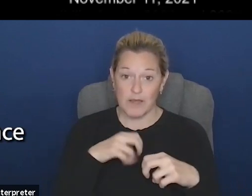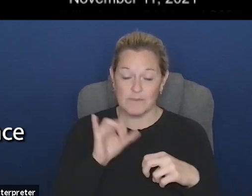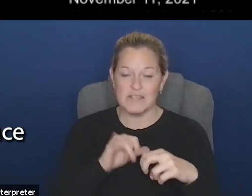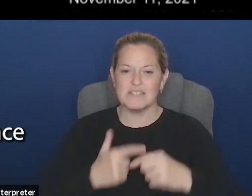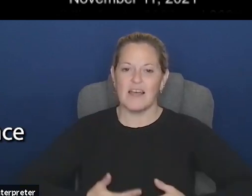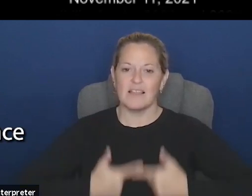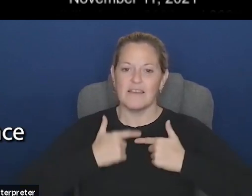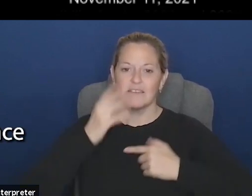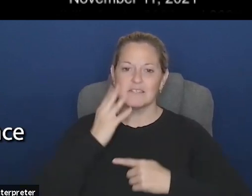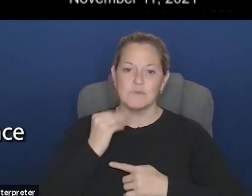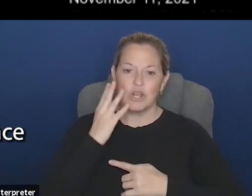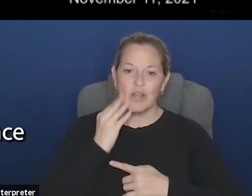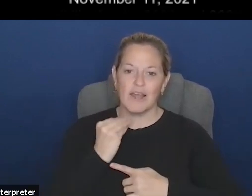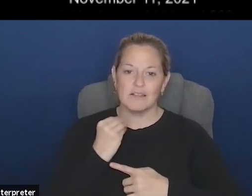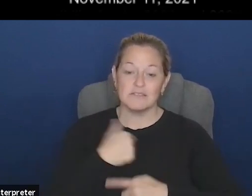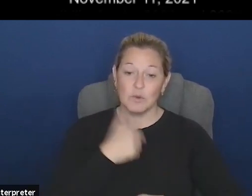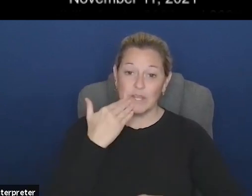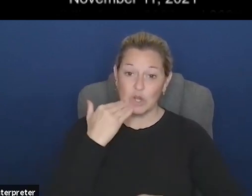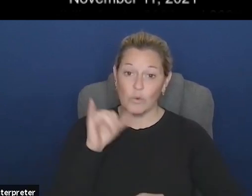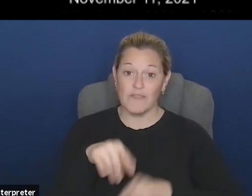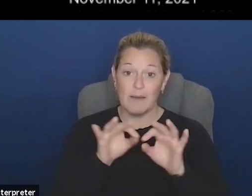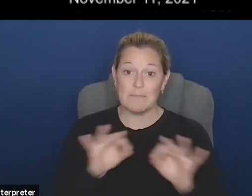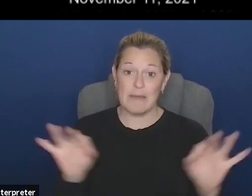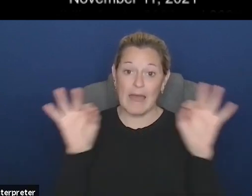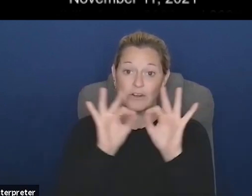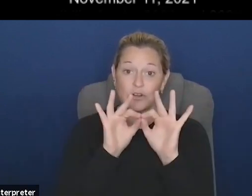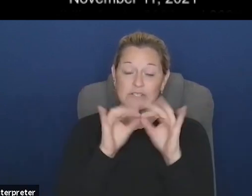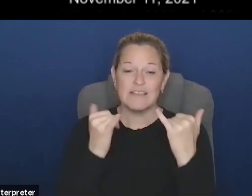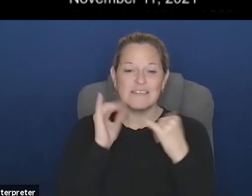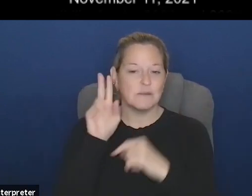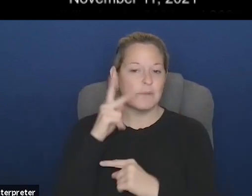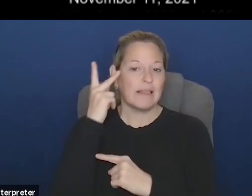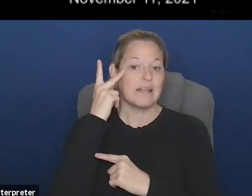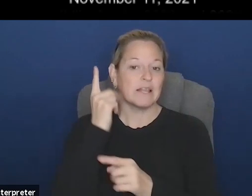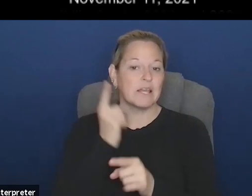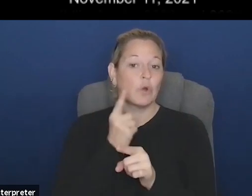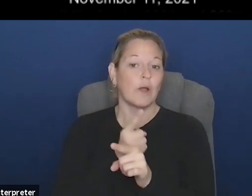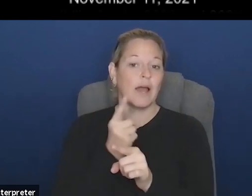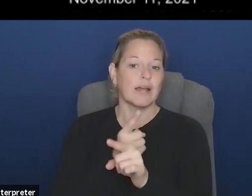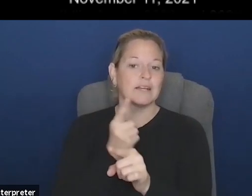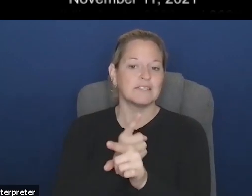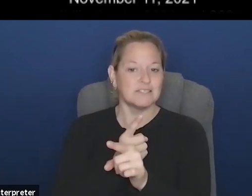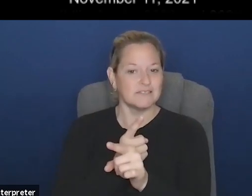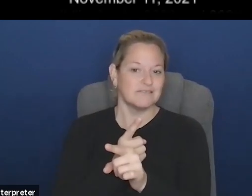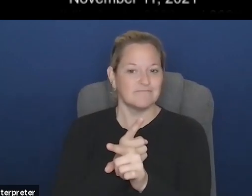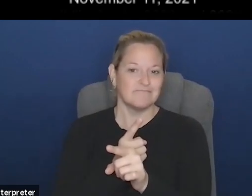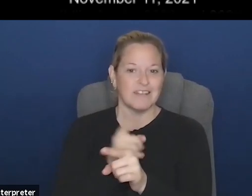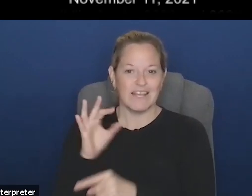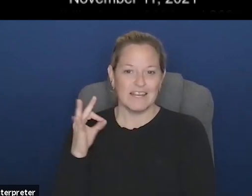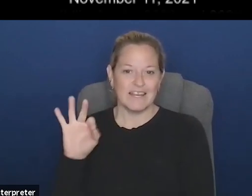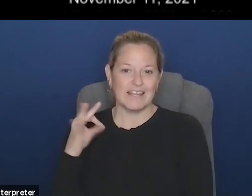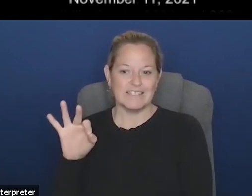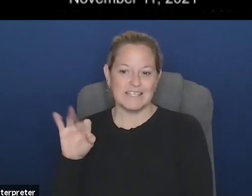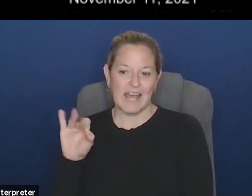as we all know, that lived experience absolutely matters. This is a very politically correct 1990s, early 2000s thing.